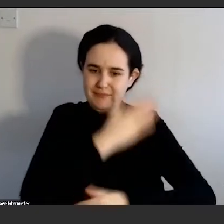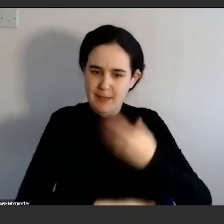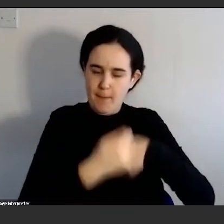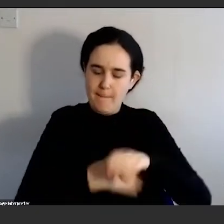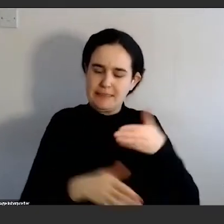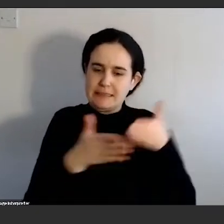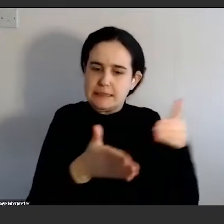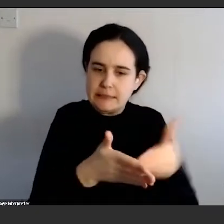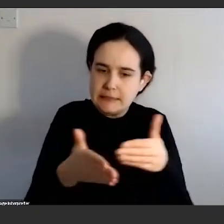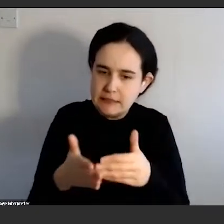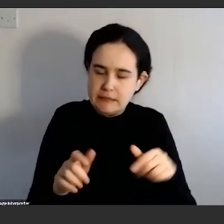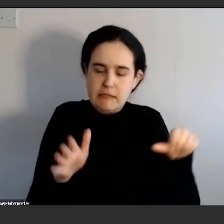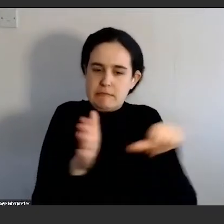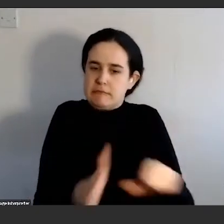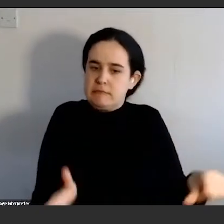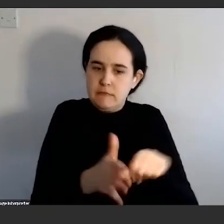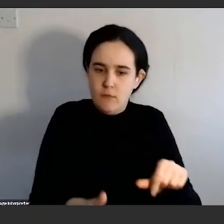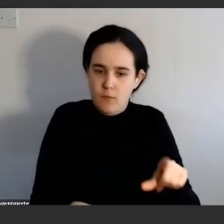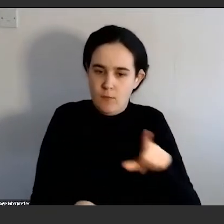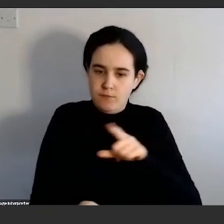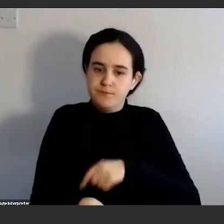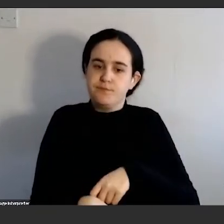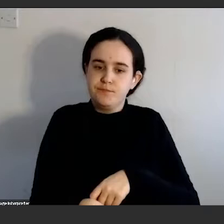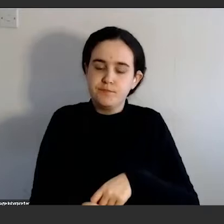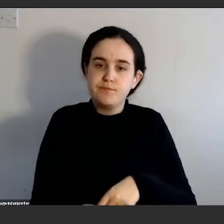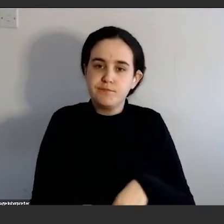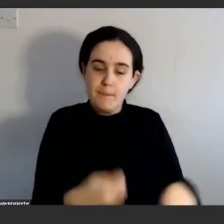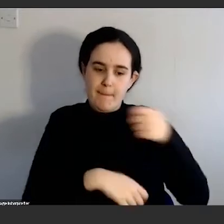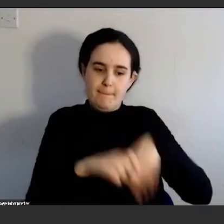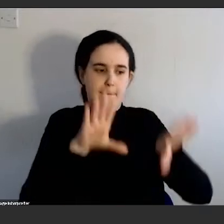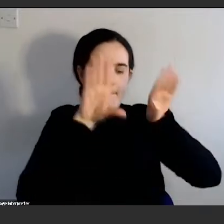from accessing the health services they need.